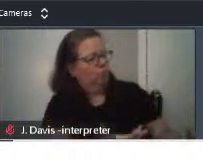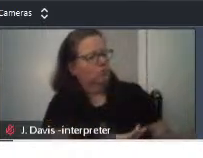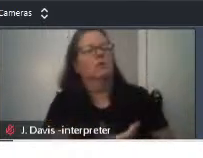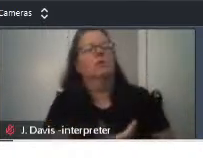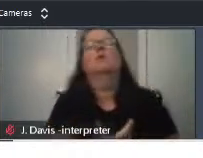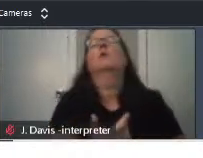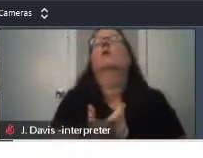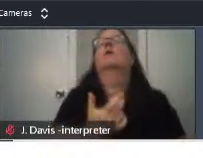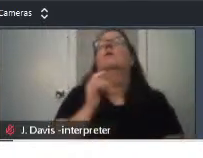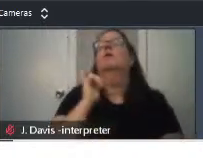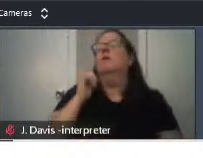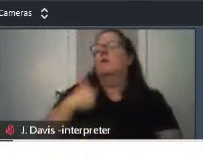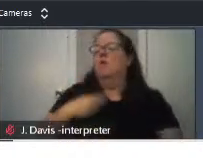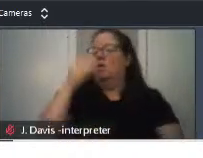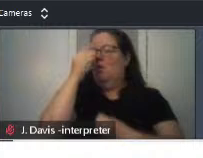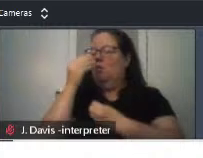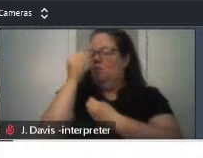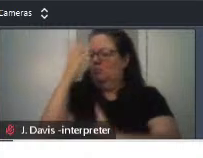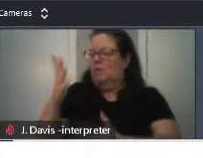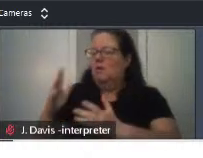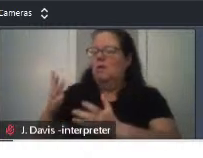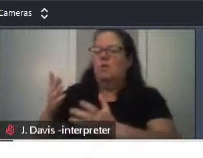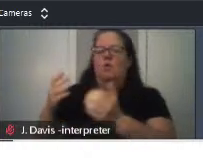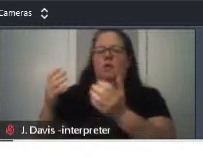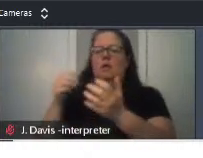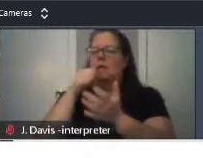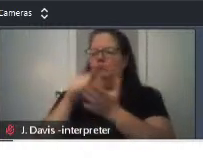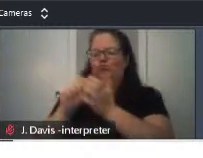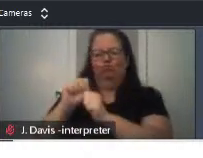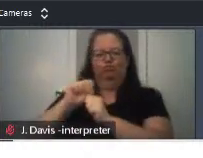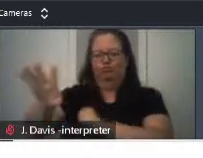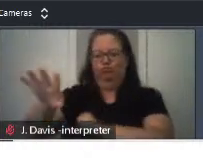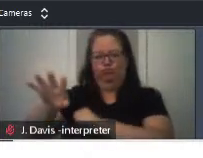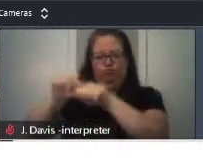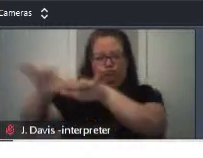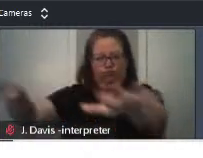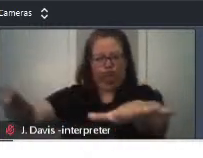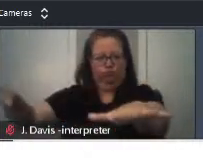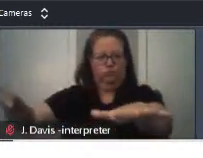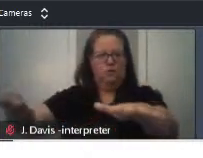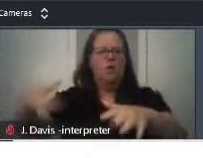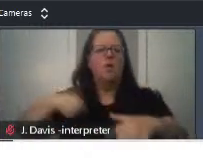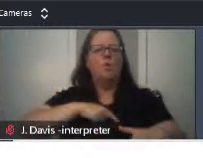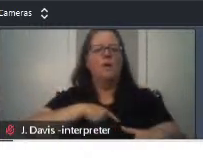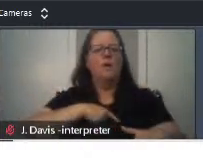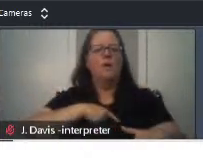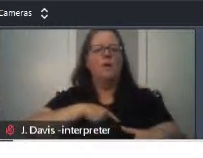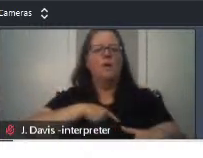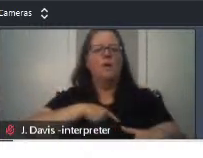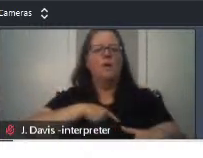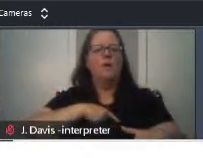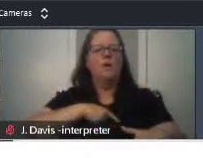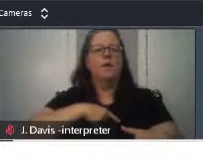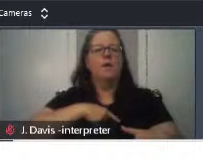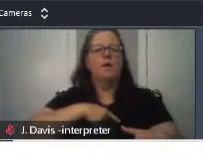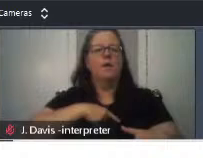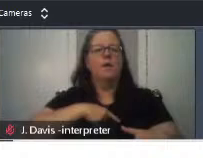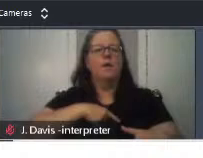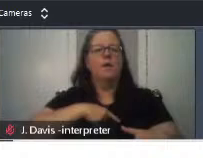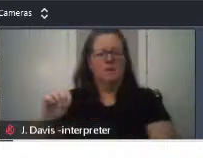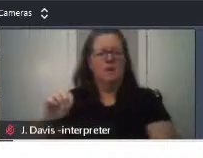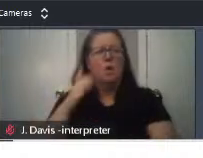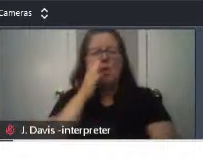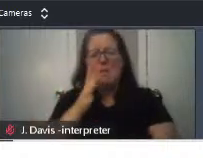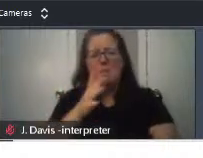be notified directly by mail that there is a recommended rezoning for their property. Okay. Is this gonna be a postcard or a